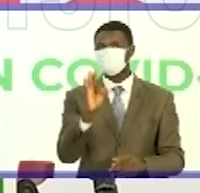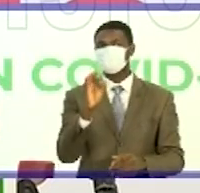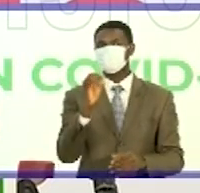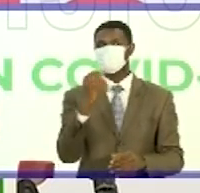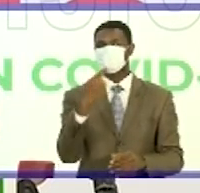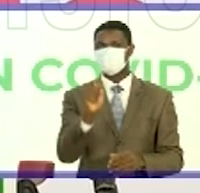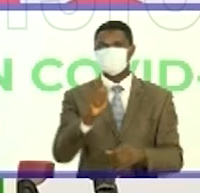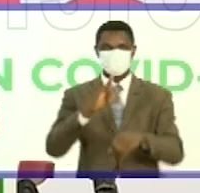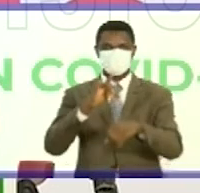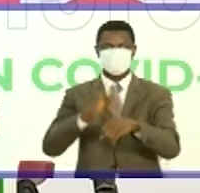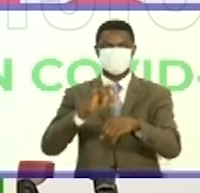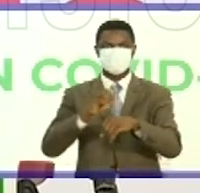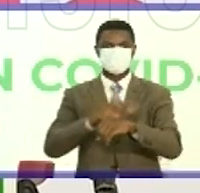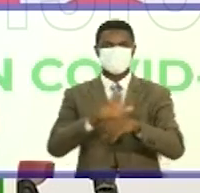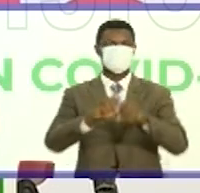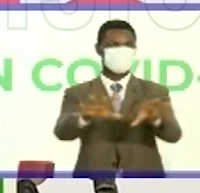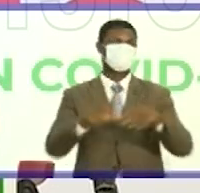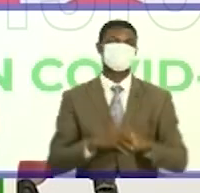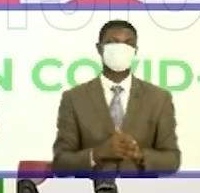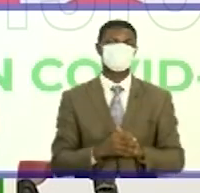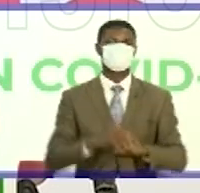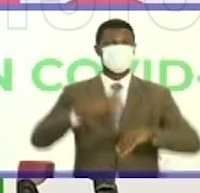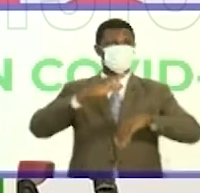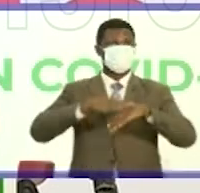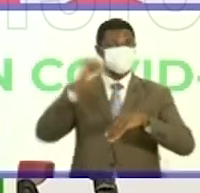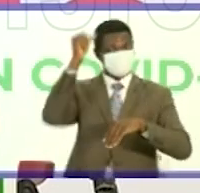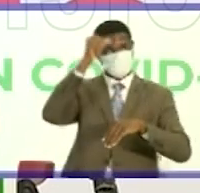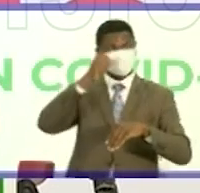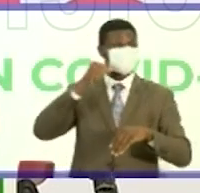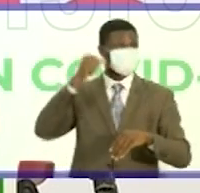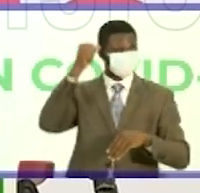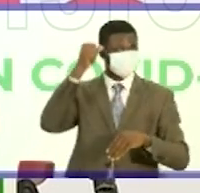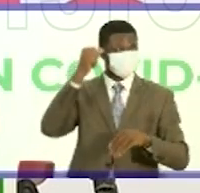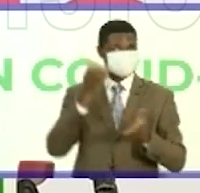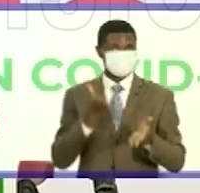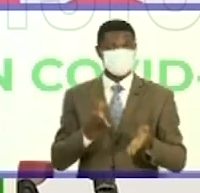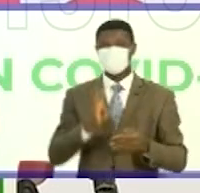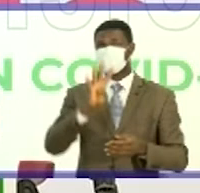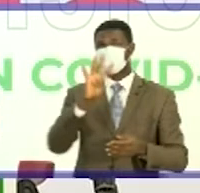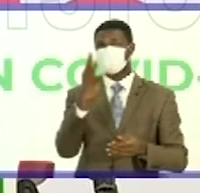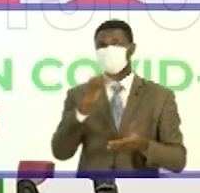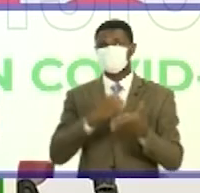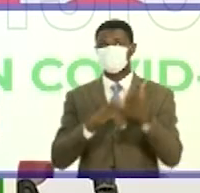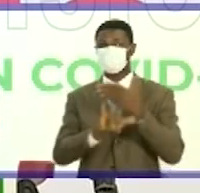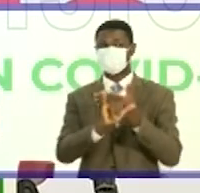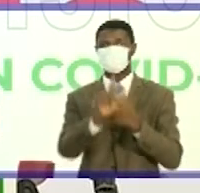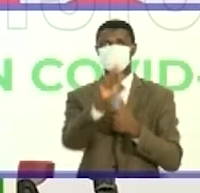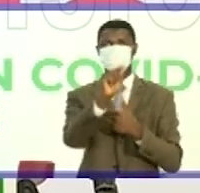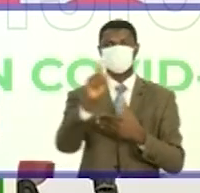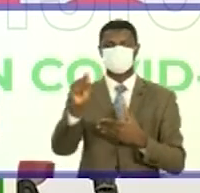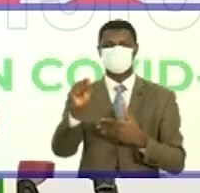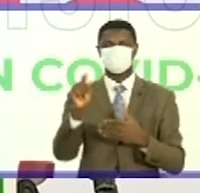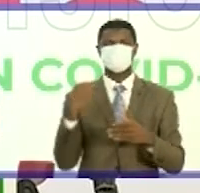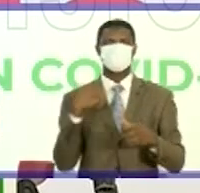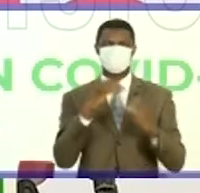infections. On the continent of Africa, as of 4th July 2020, the